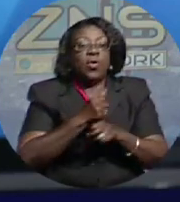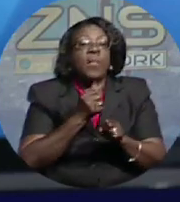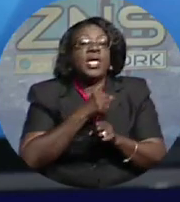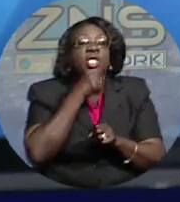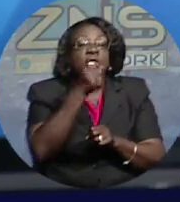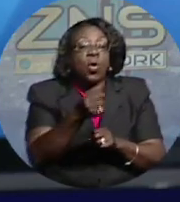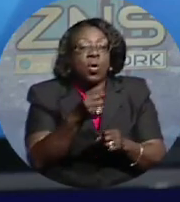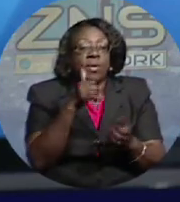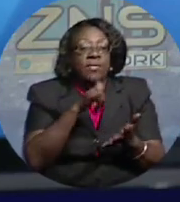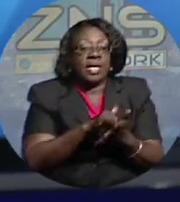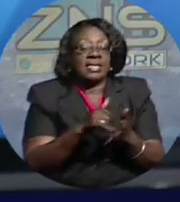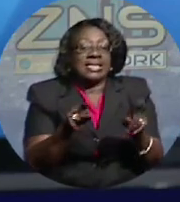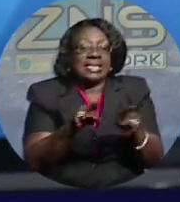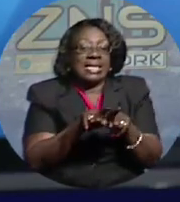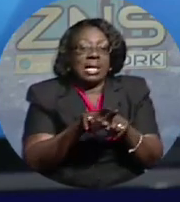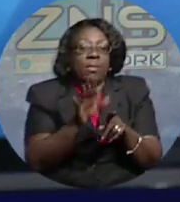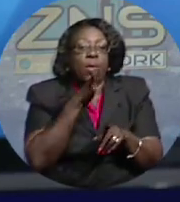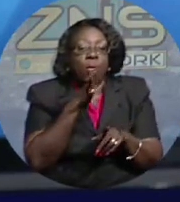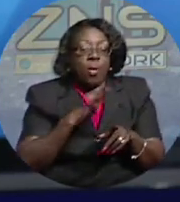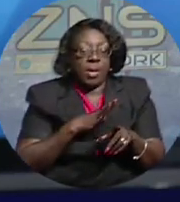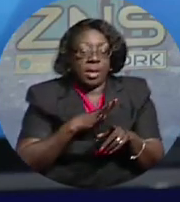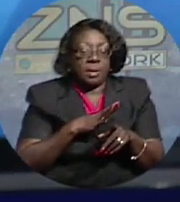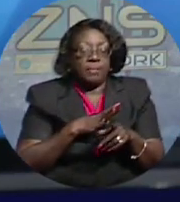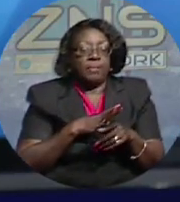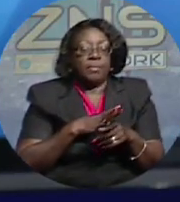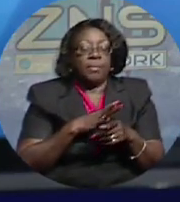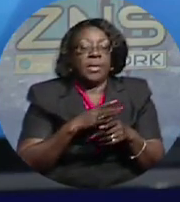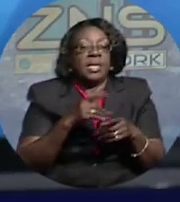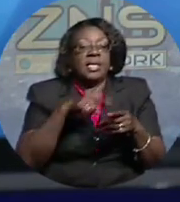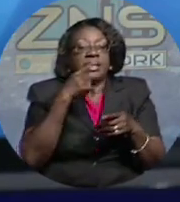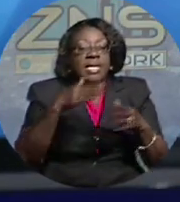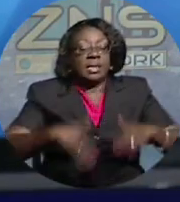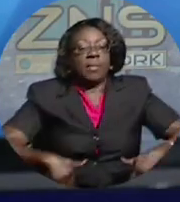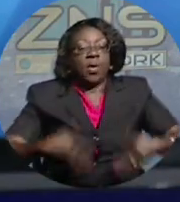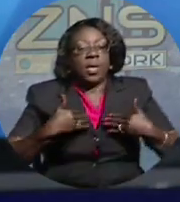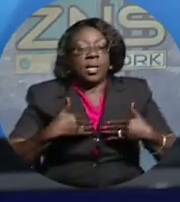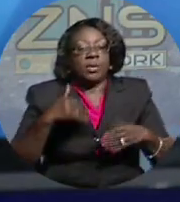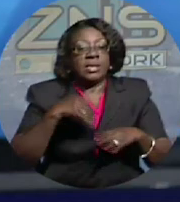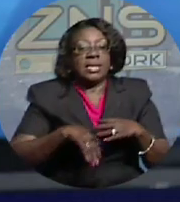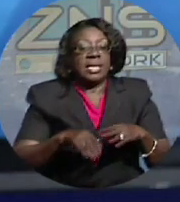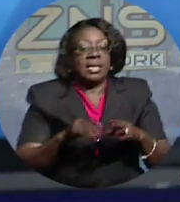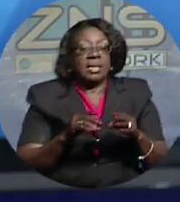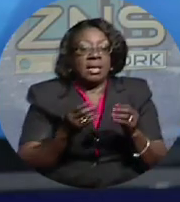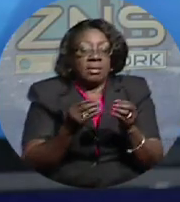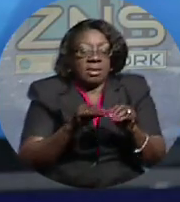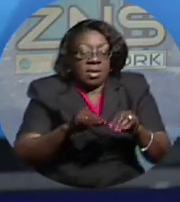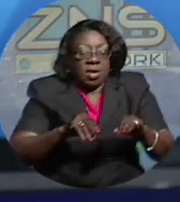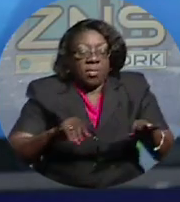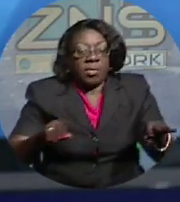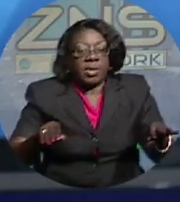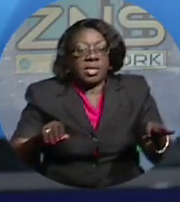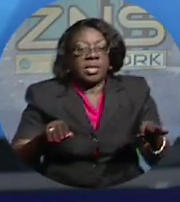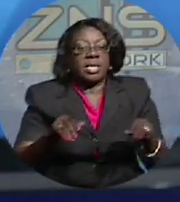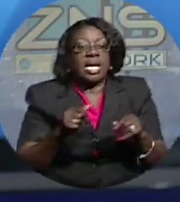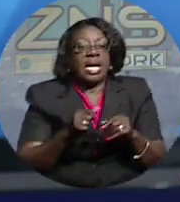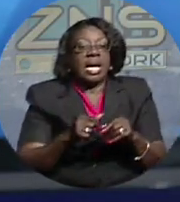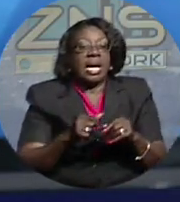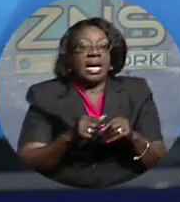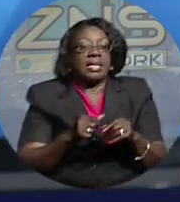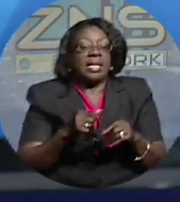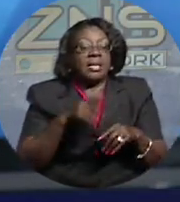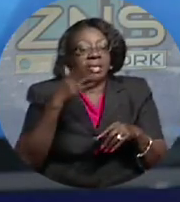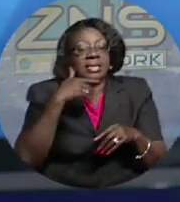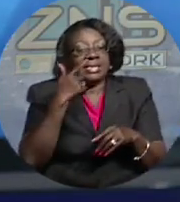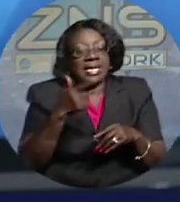make that conclusion. Superintendent of Police Paul Roll said the body was in a state of decomposition and the sex couldn't